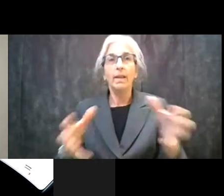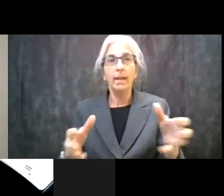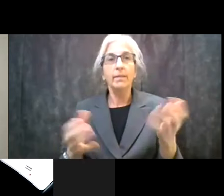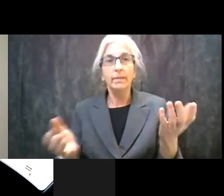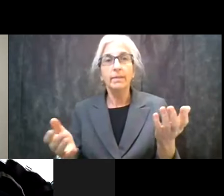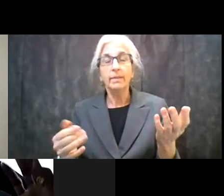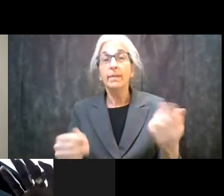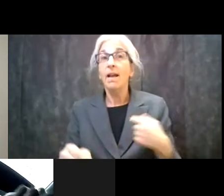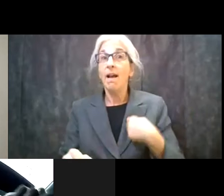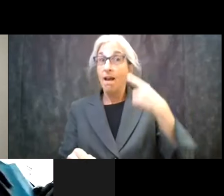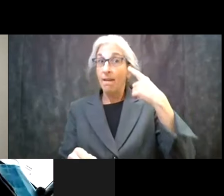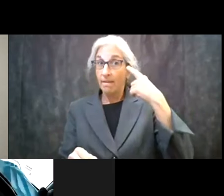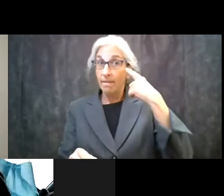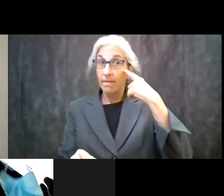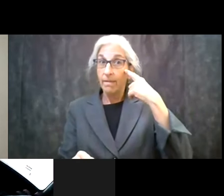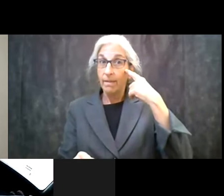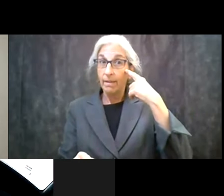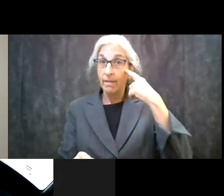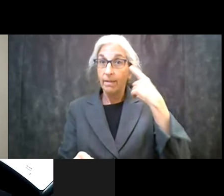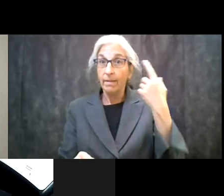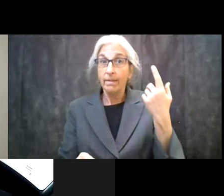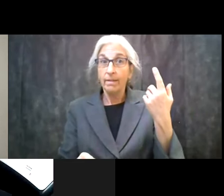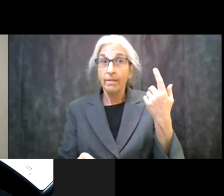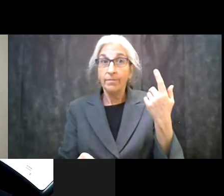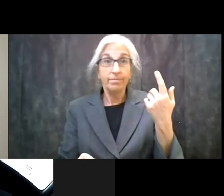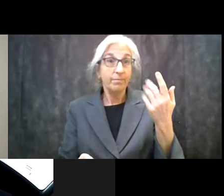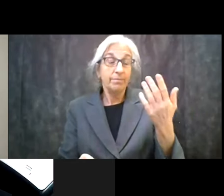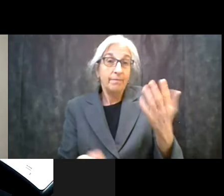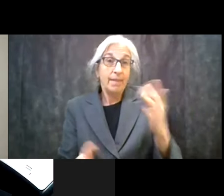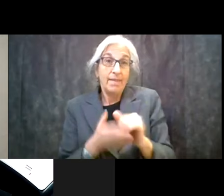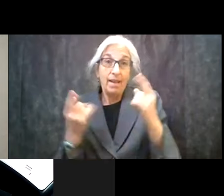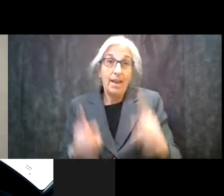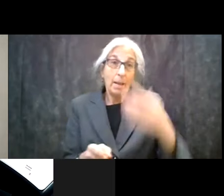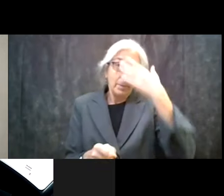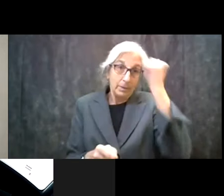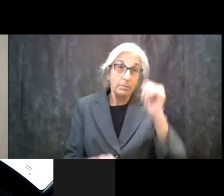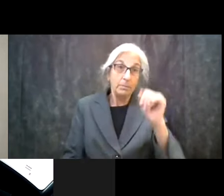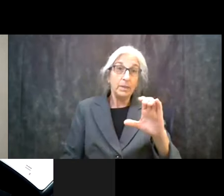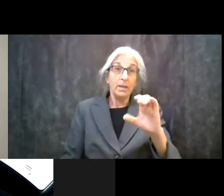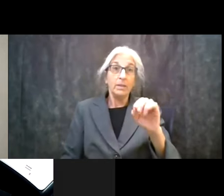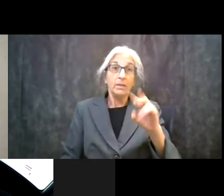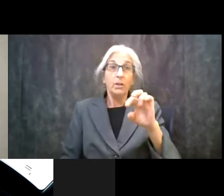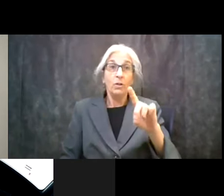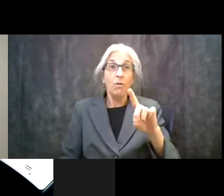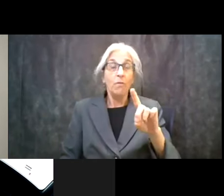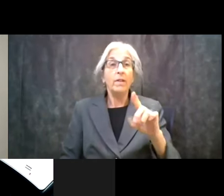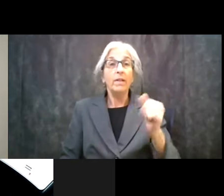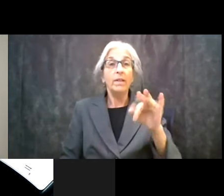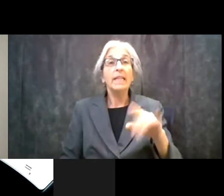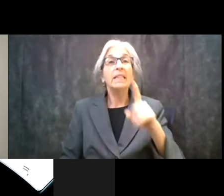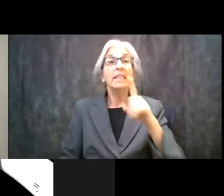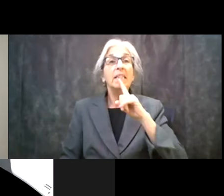I think that speaks to the fact that this is a very tricky virus. It mostly seems to spread by